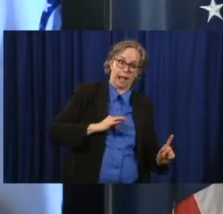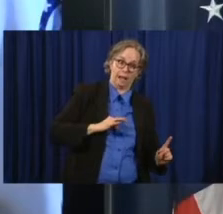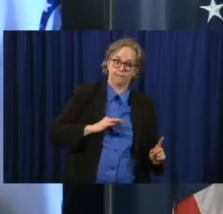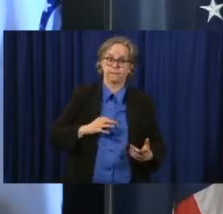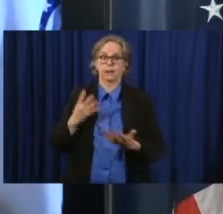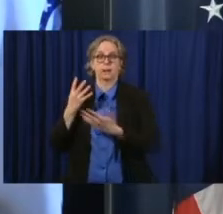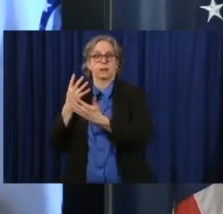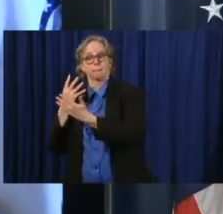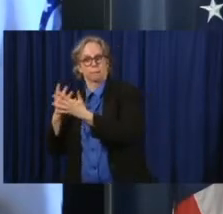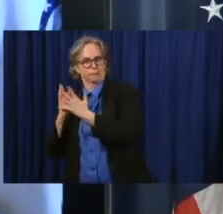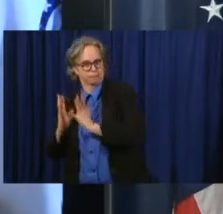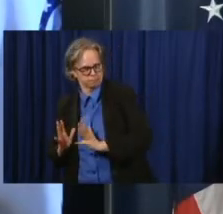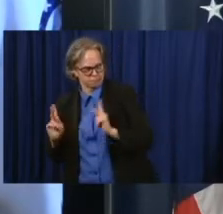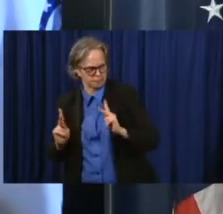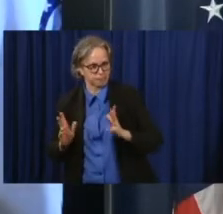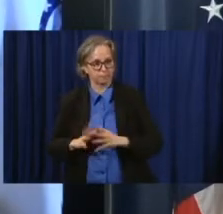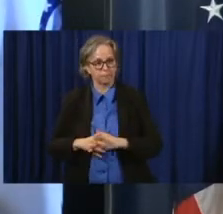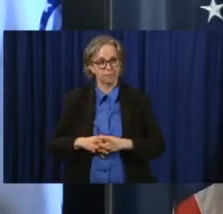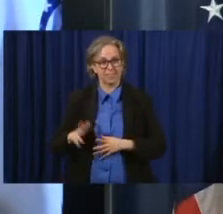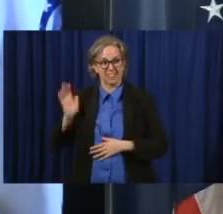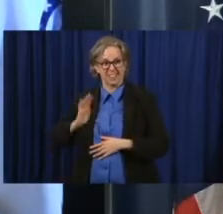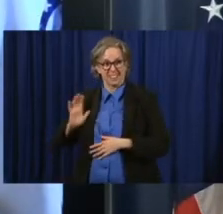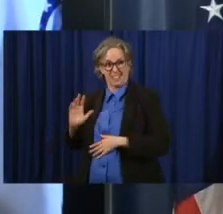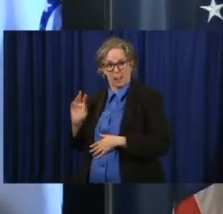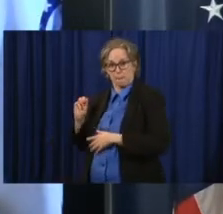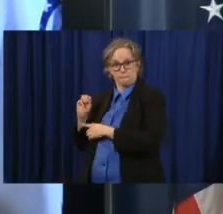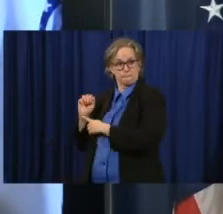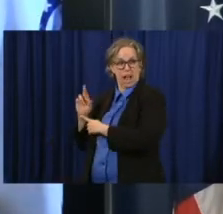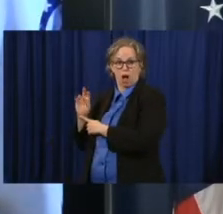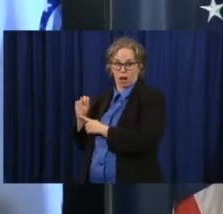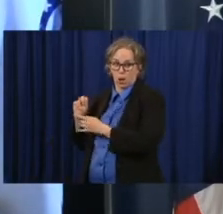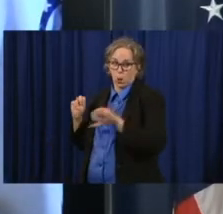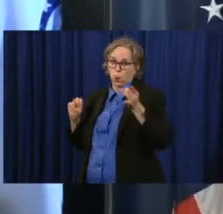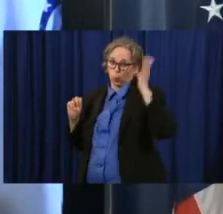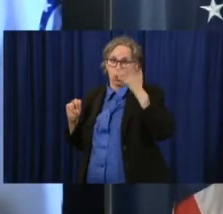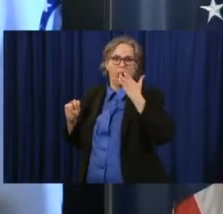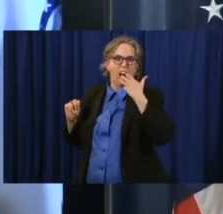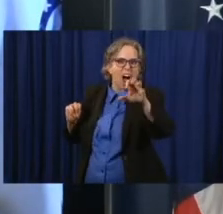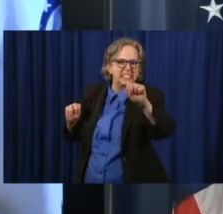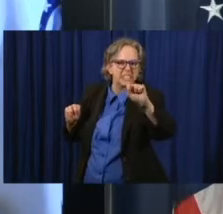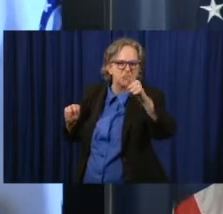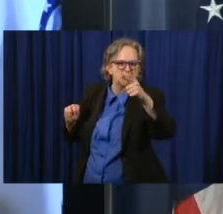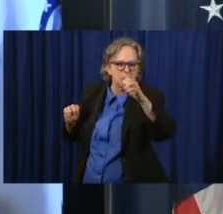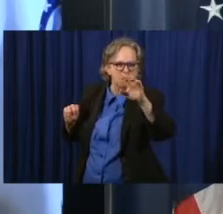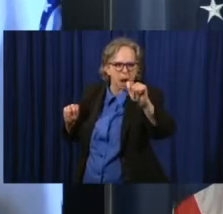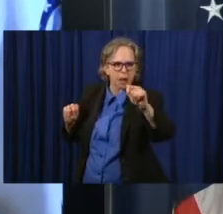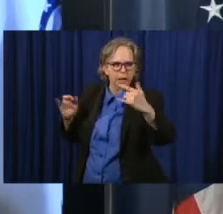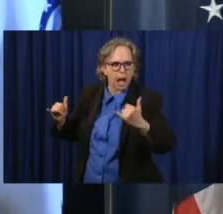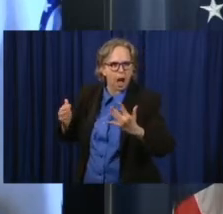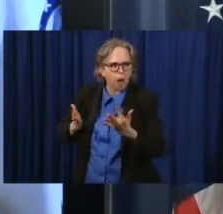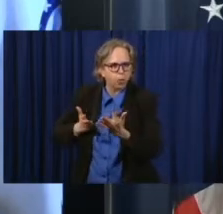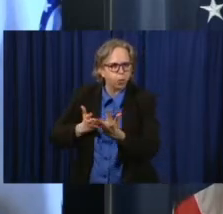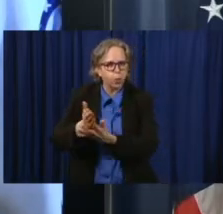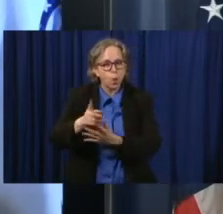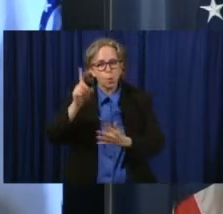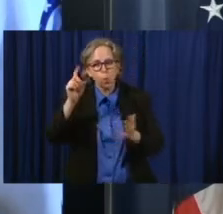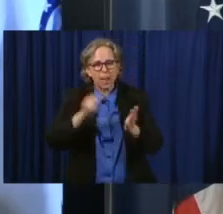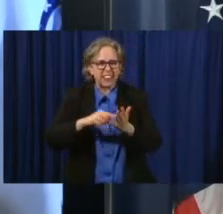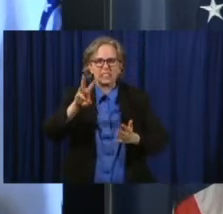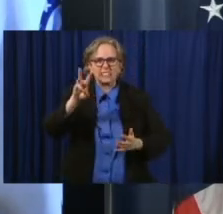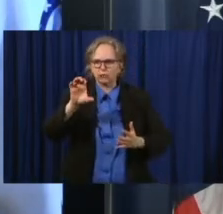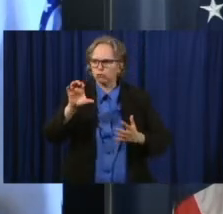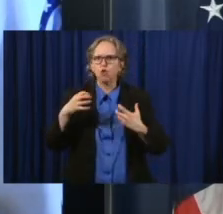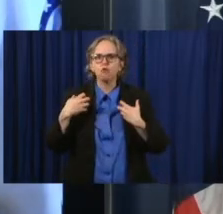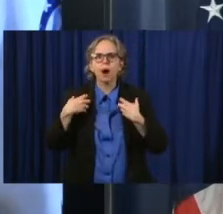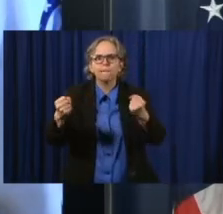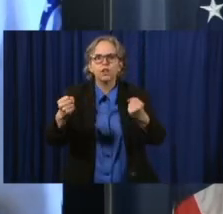one point, and they've come out the other side. They have like 1,600 people that have recovered, and that's great. That's what we like to see.